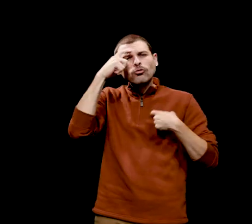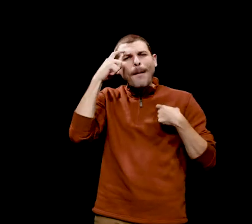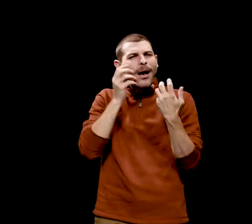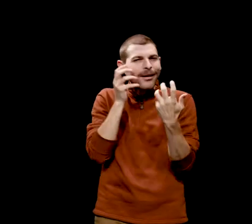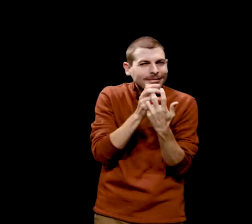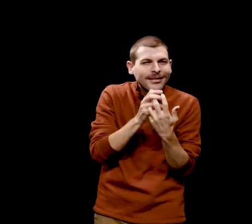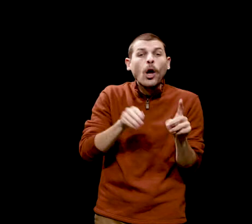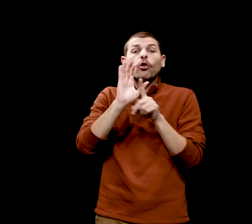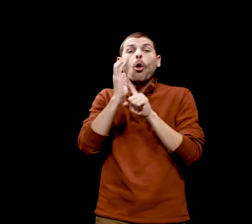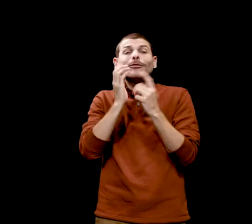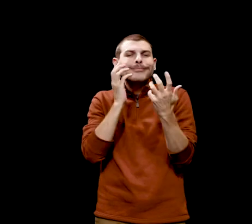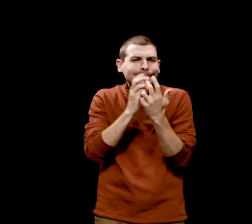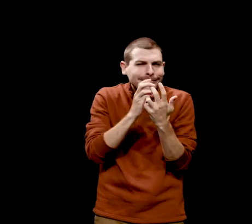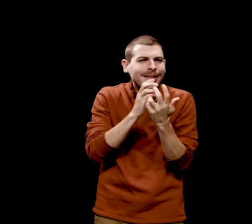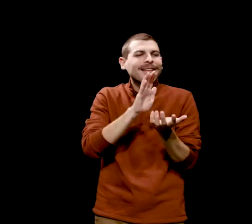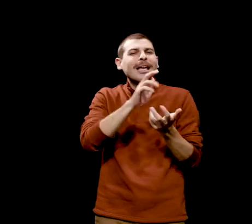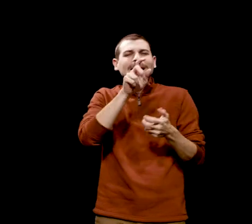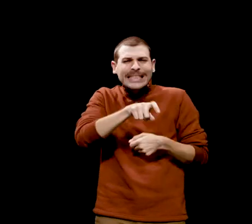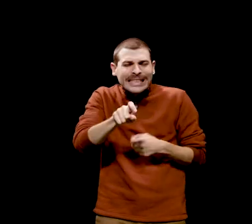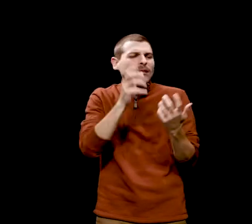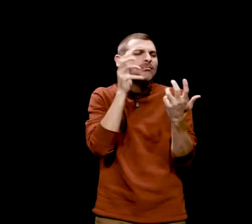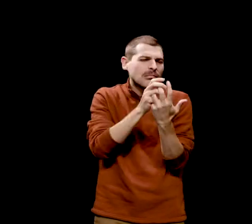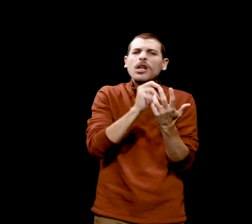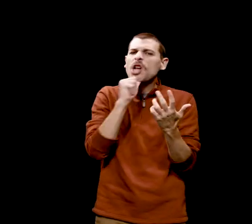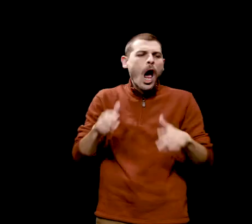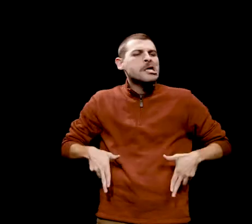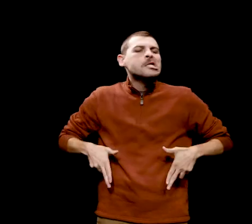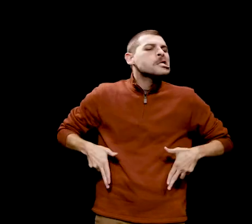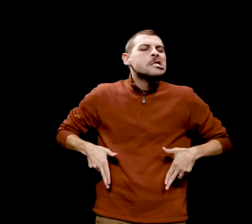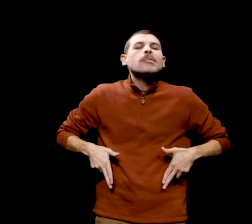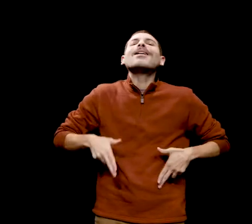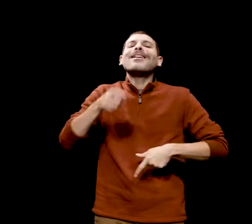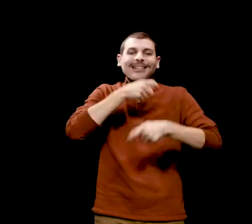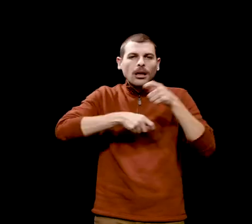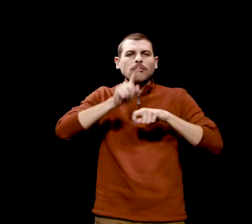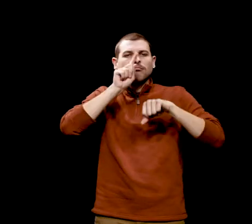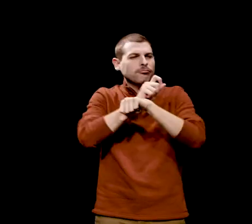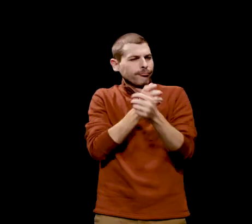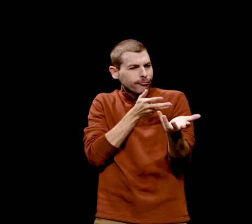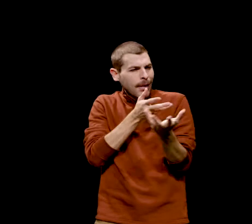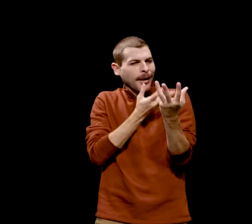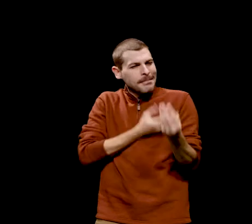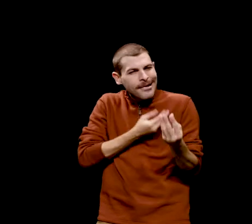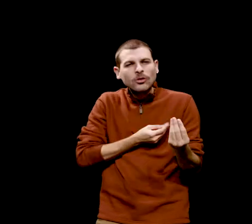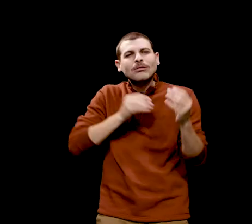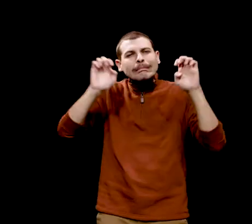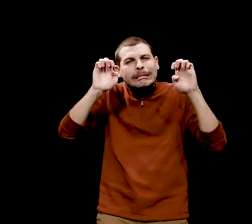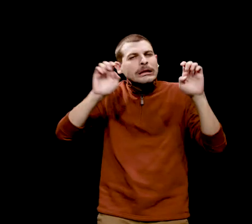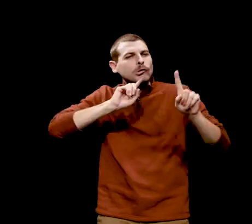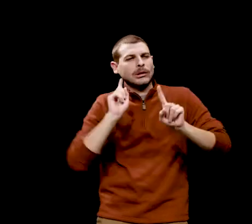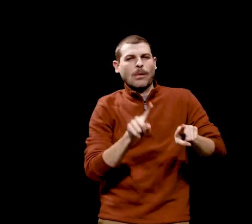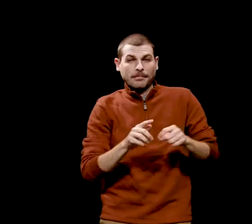non-armed responses to people in crisis. That is your time. Thank you. Thank you. Mayor Wheeler, I will restate it one more time. What